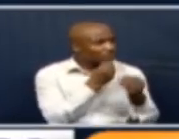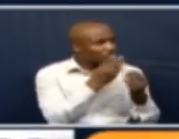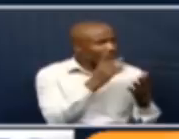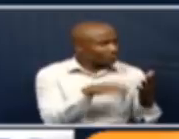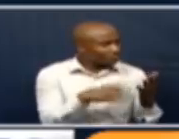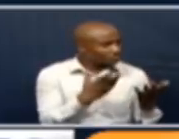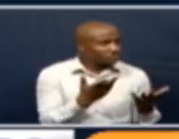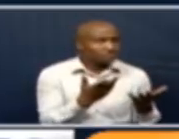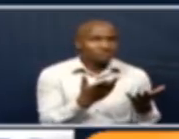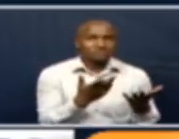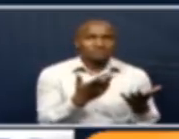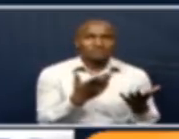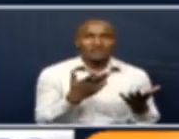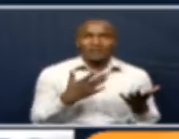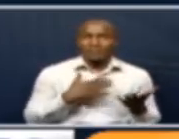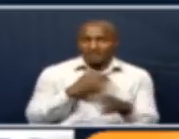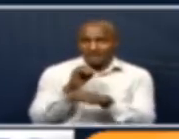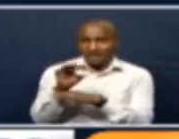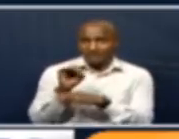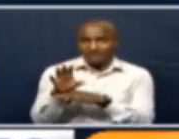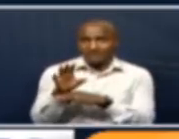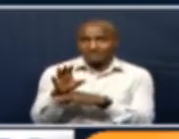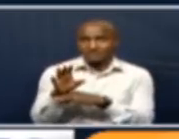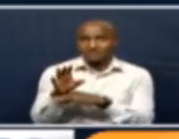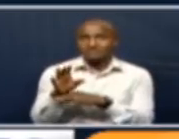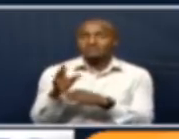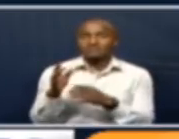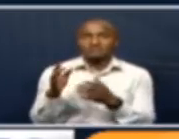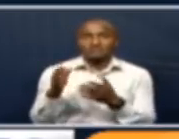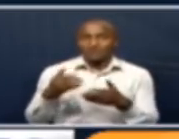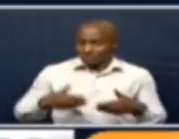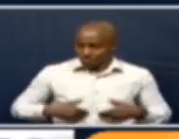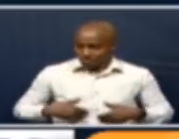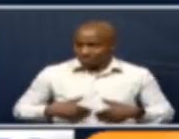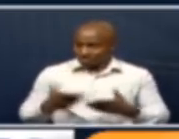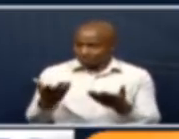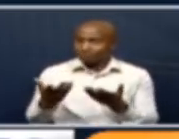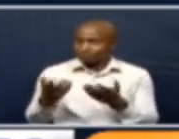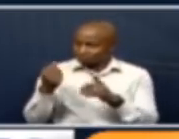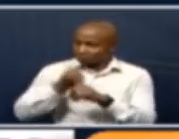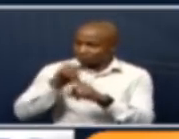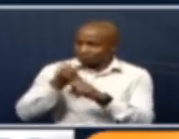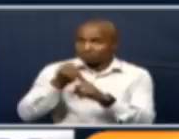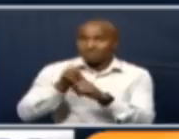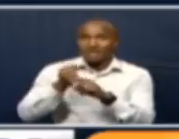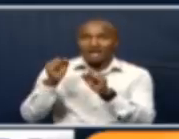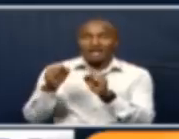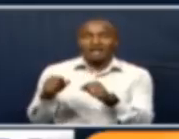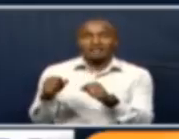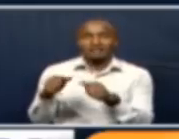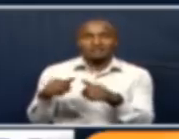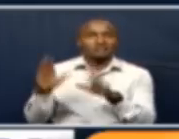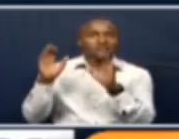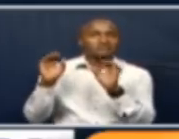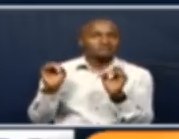them? Yes, my advice is it to the youth to keep fighting, to never give up, and